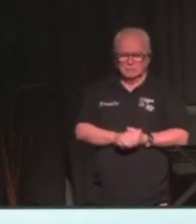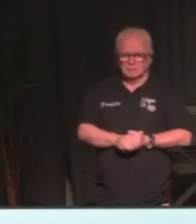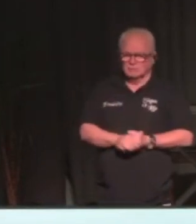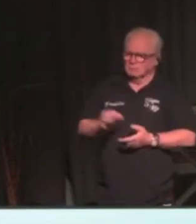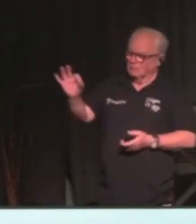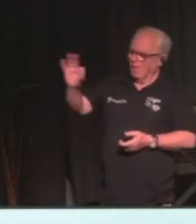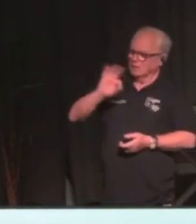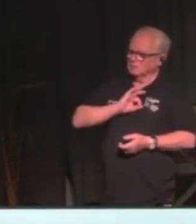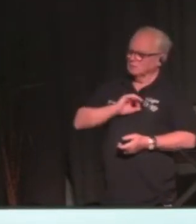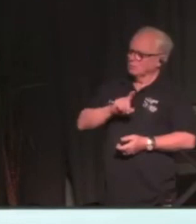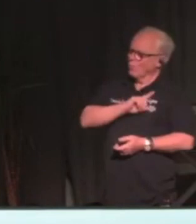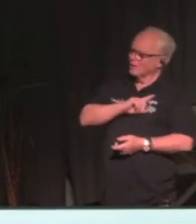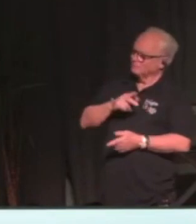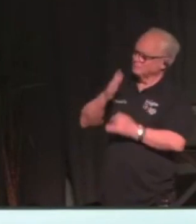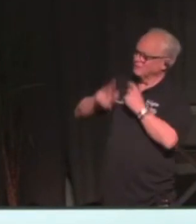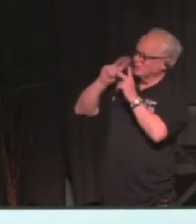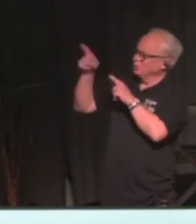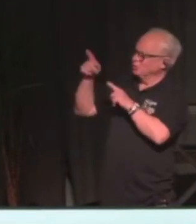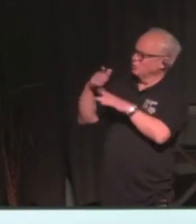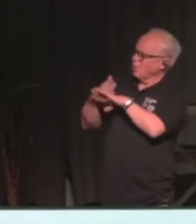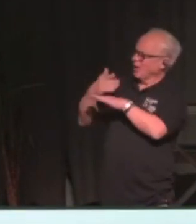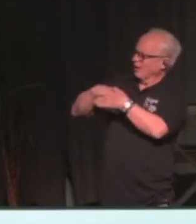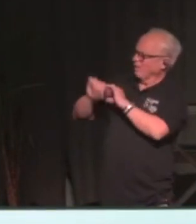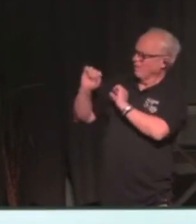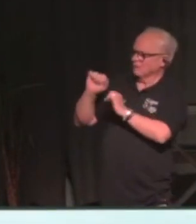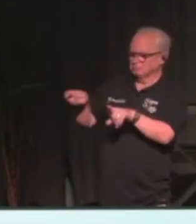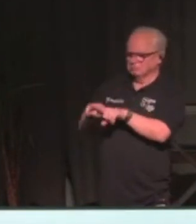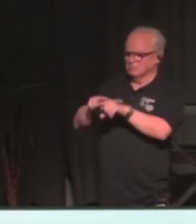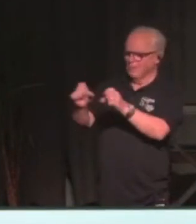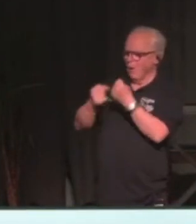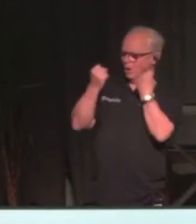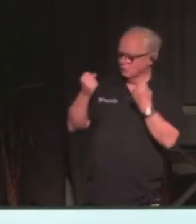why are you not operating in that kind of power?